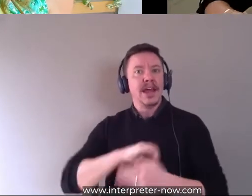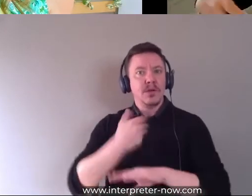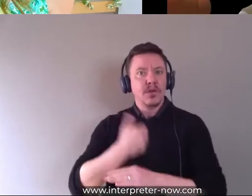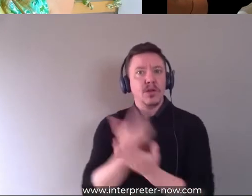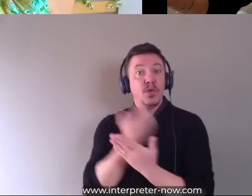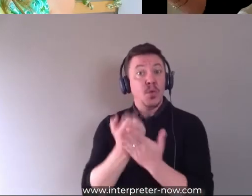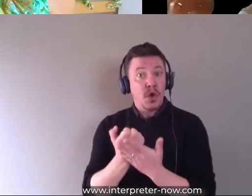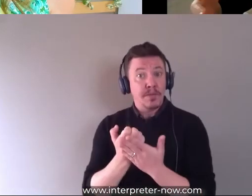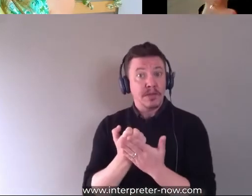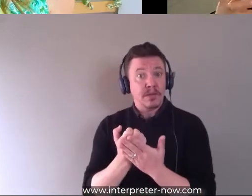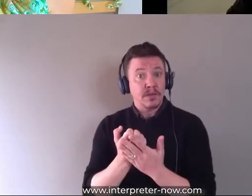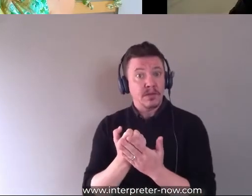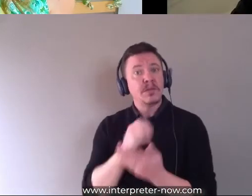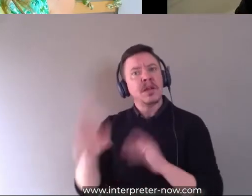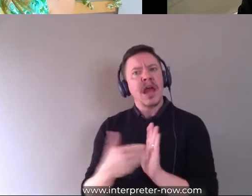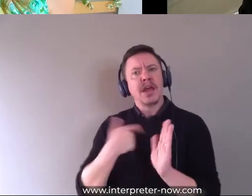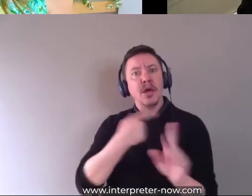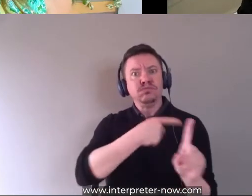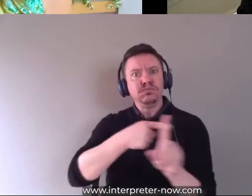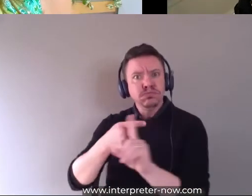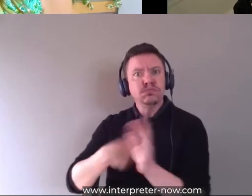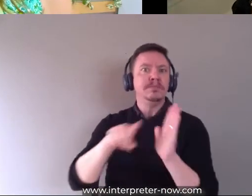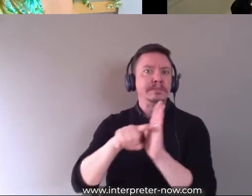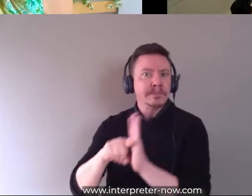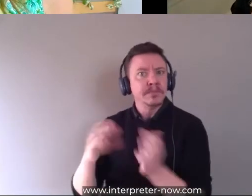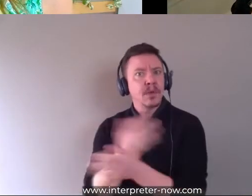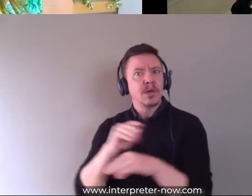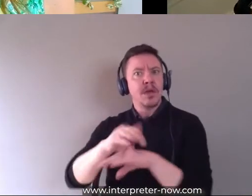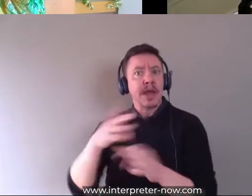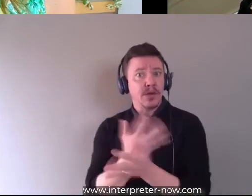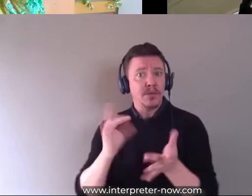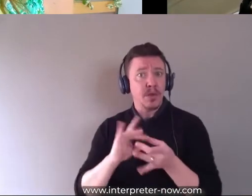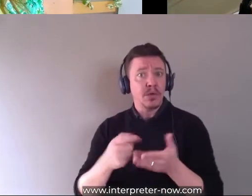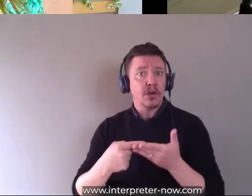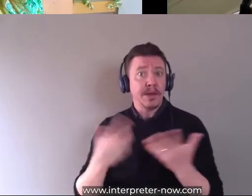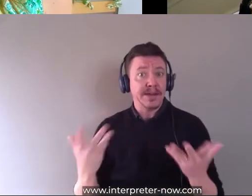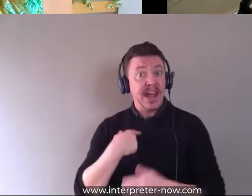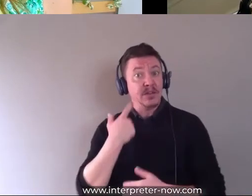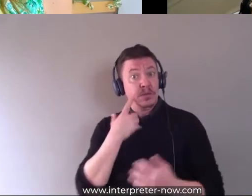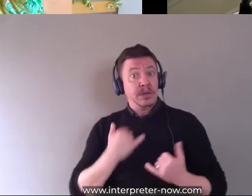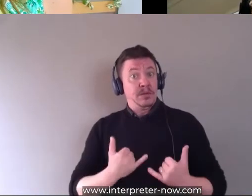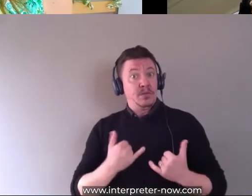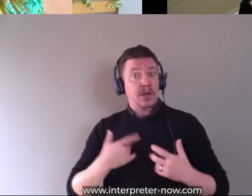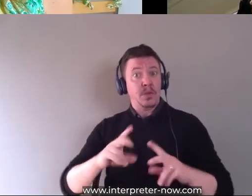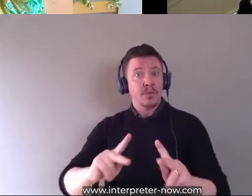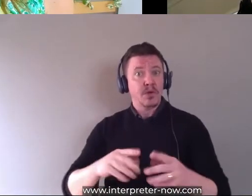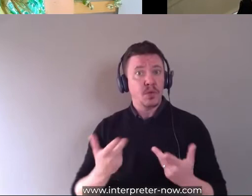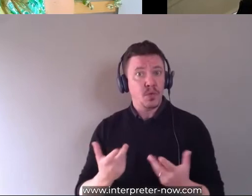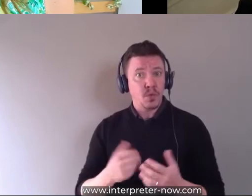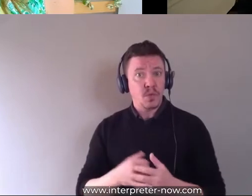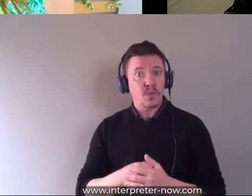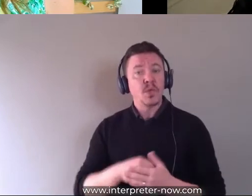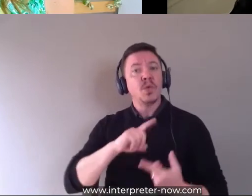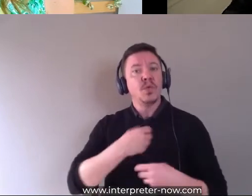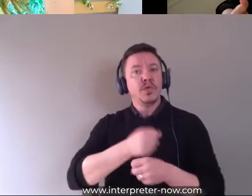Again, all of those things will have an impact on all of the things that we've discussed today. And so I think that what we have in front of us right now is the opportunity to